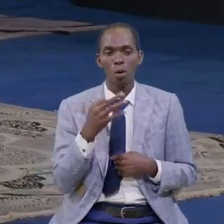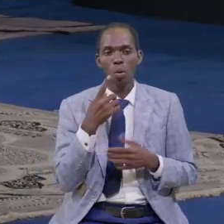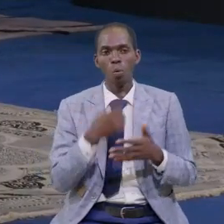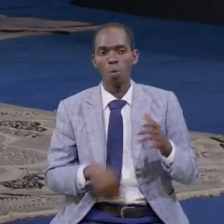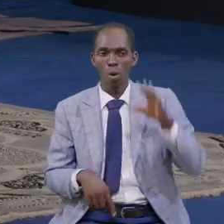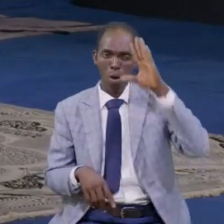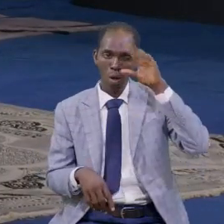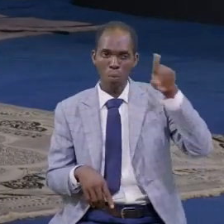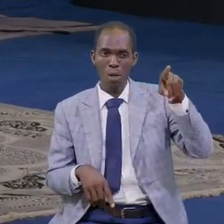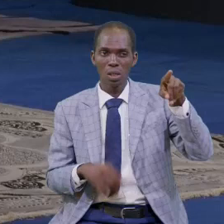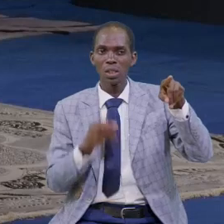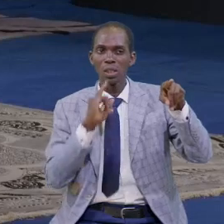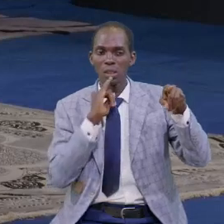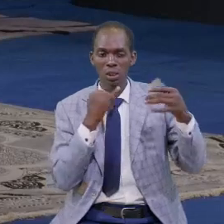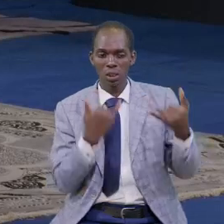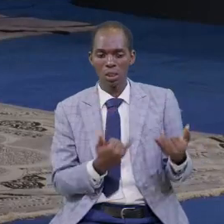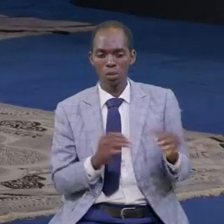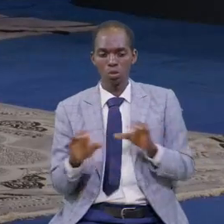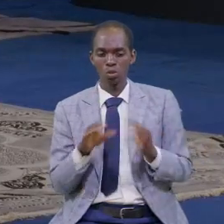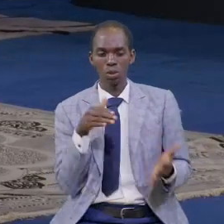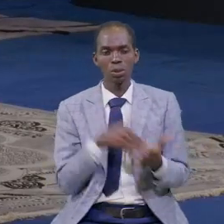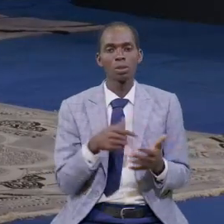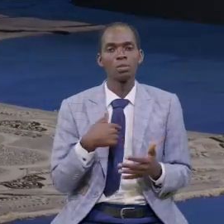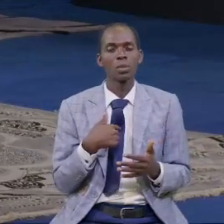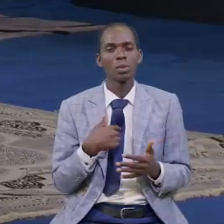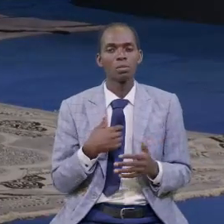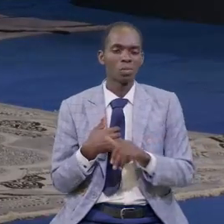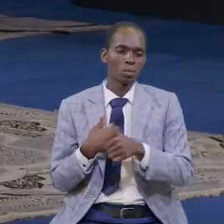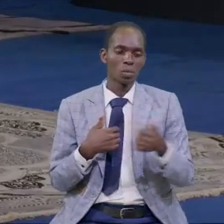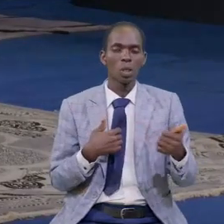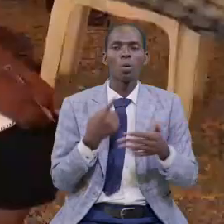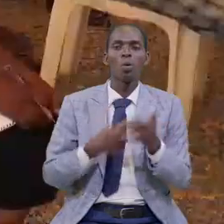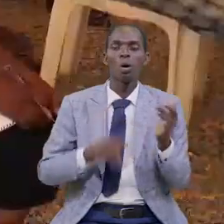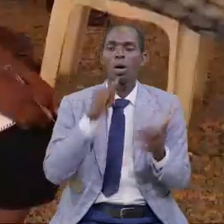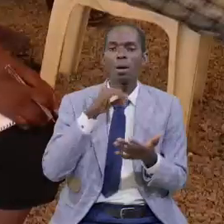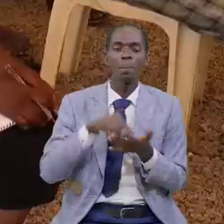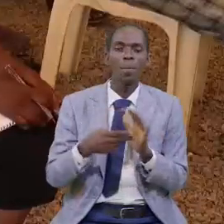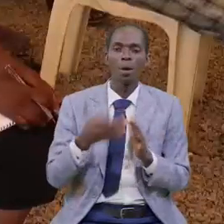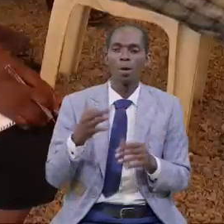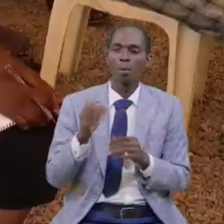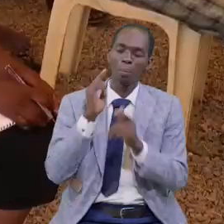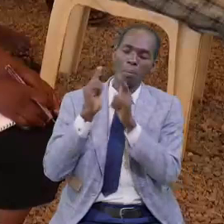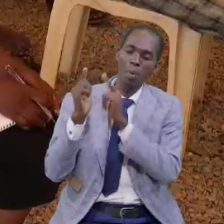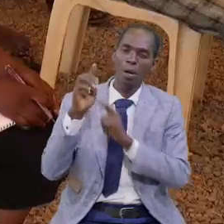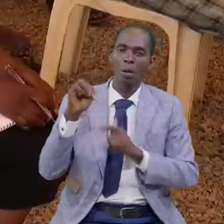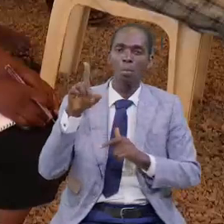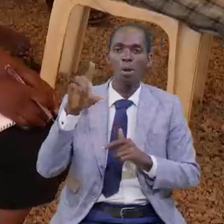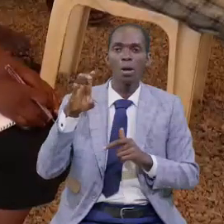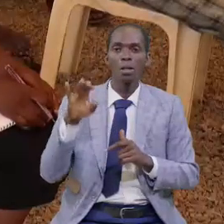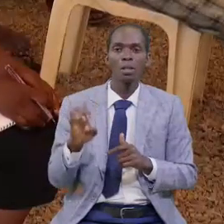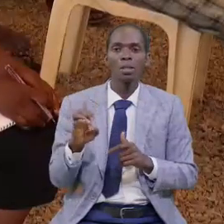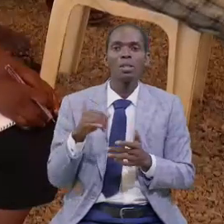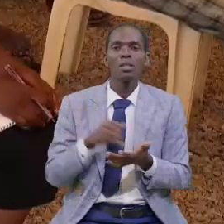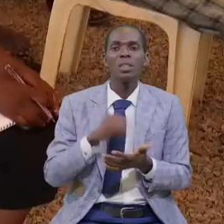doing against me. What's malice? If the hatred, if the evil